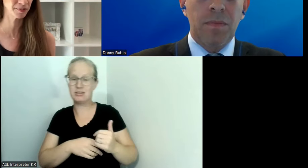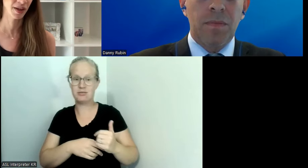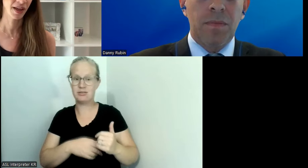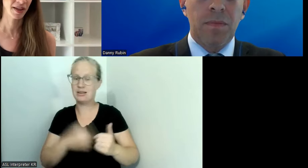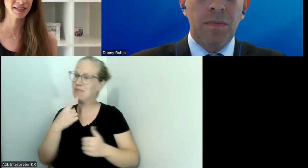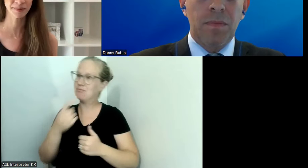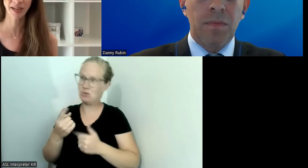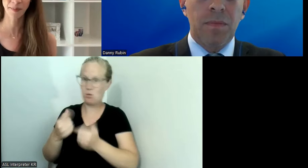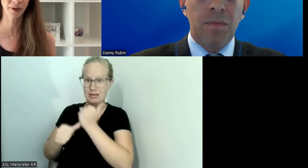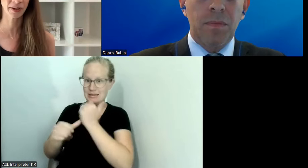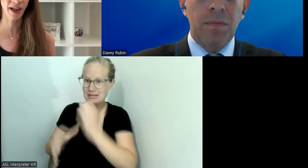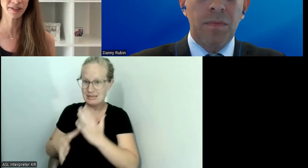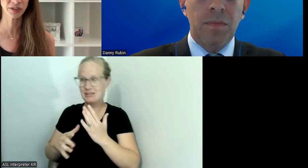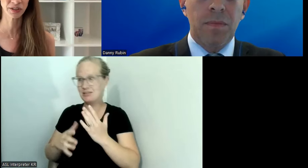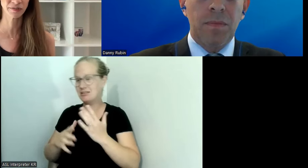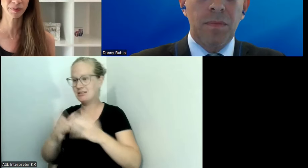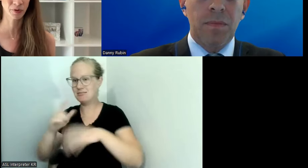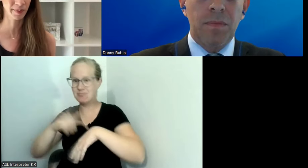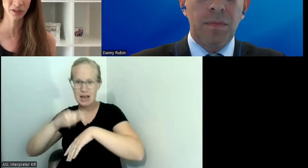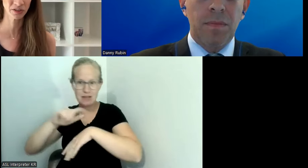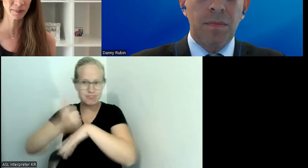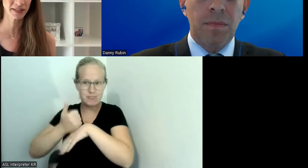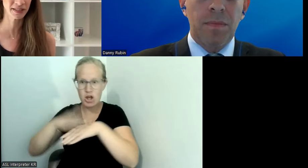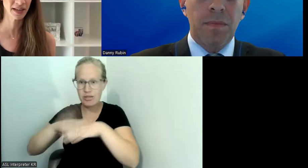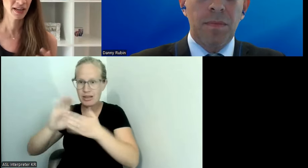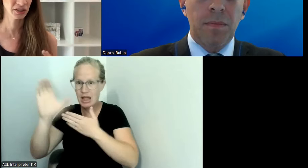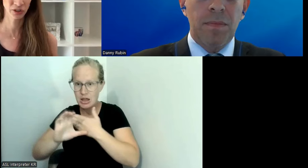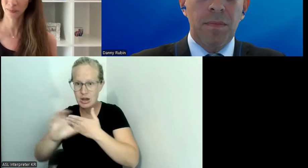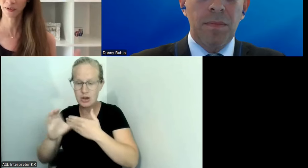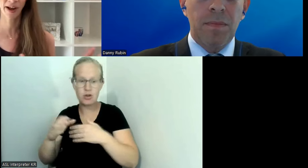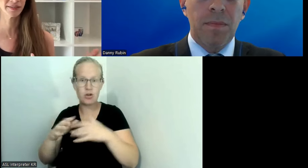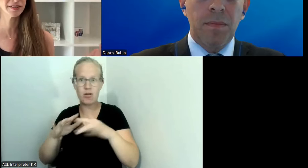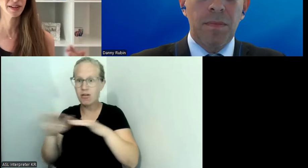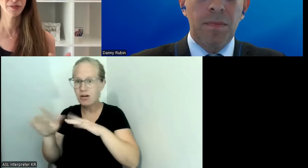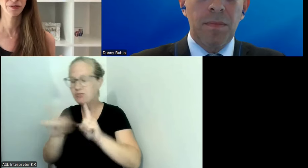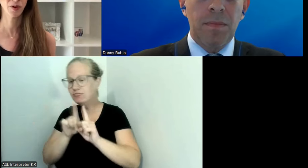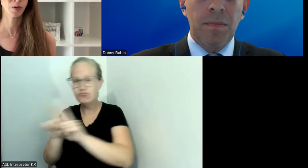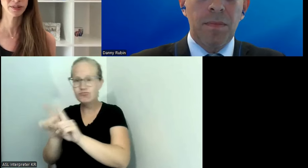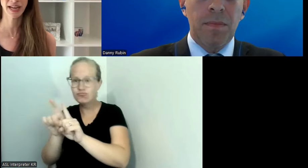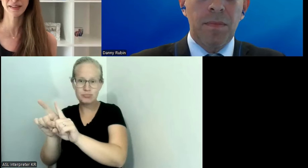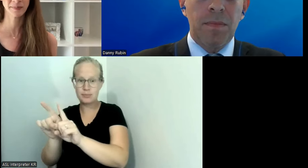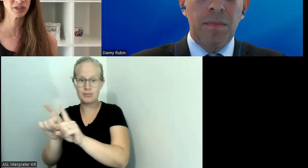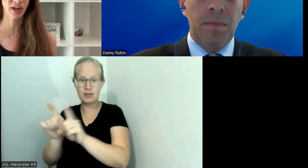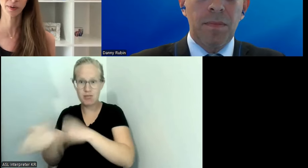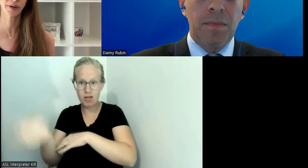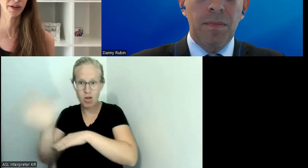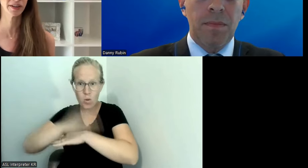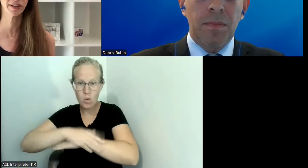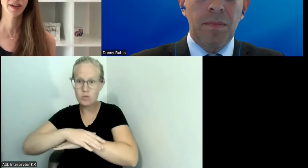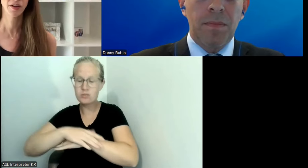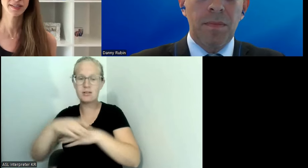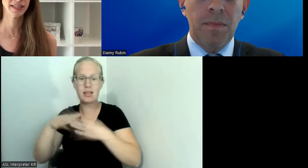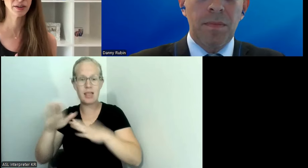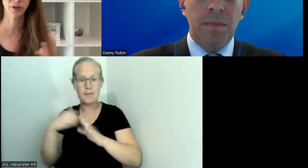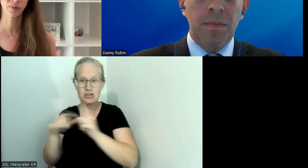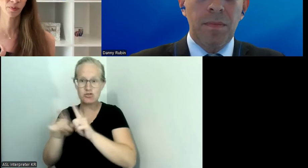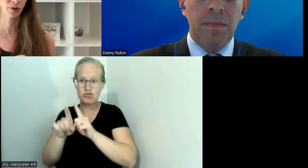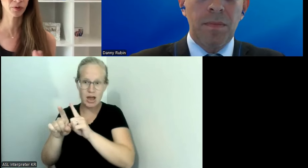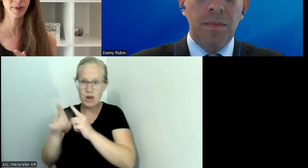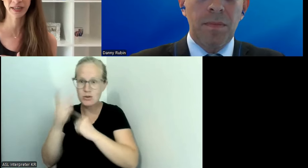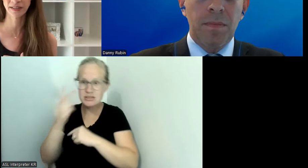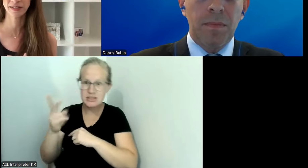assistant and get some time on her calendar before my internship ended. She took me around for a whole day and let me shadow her and see